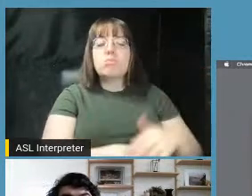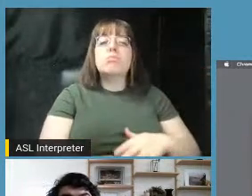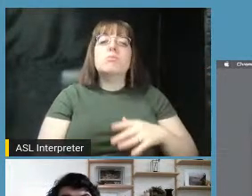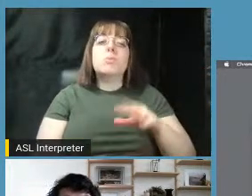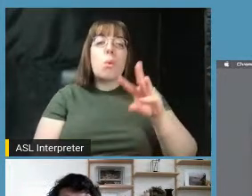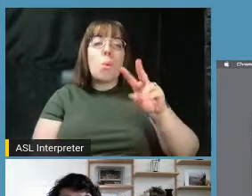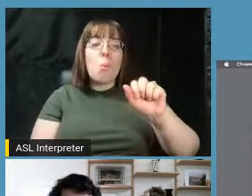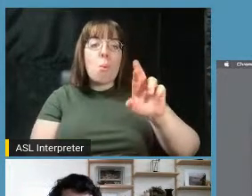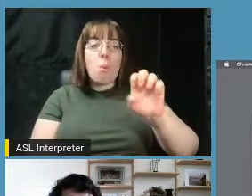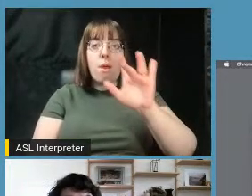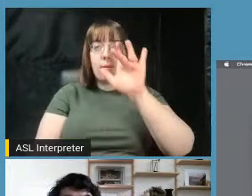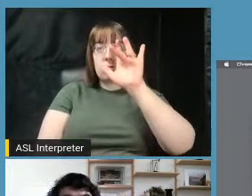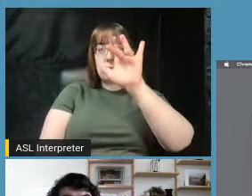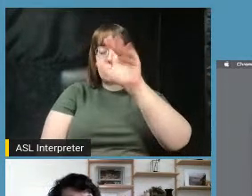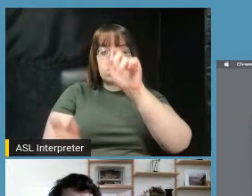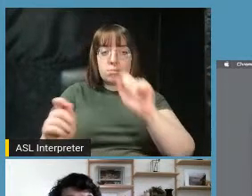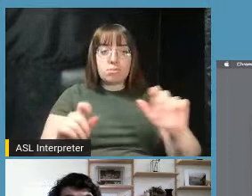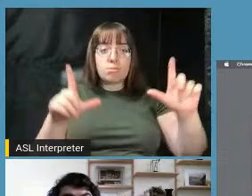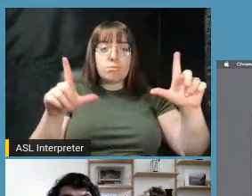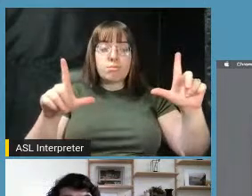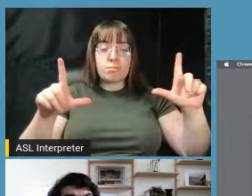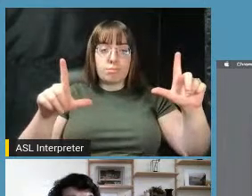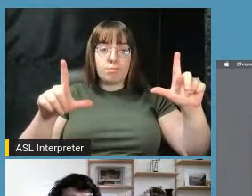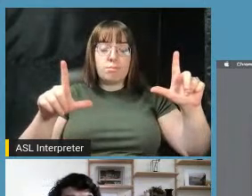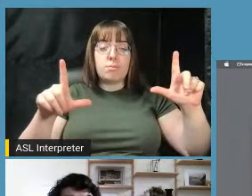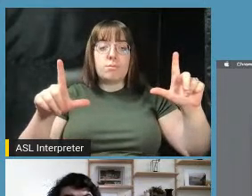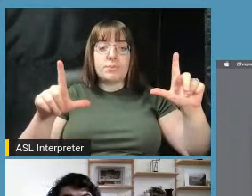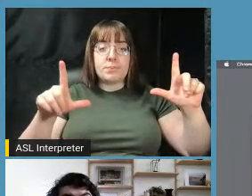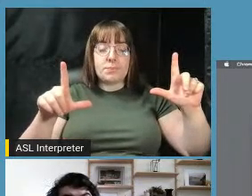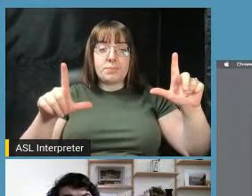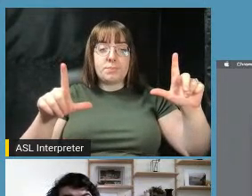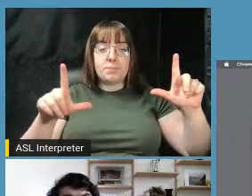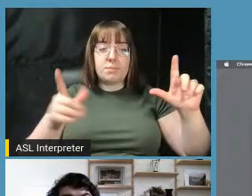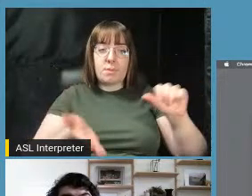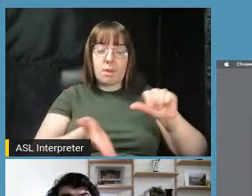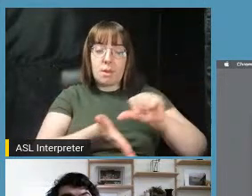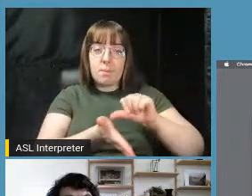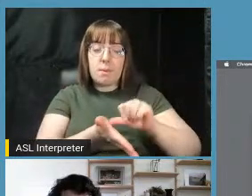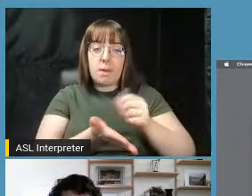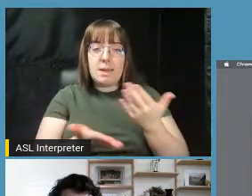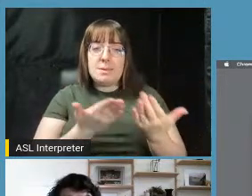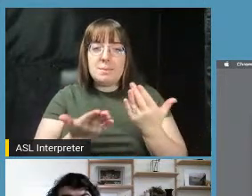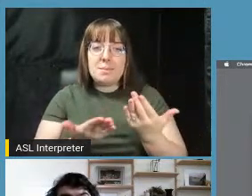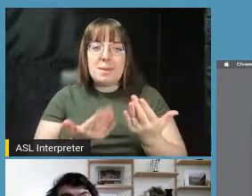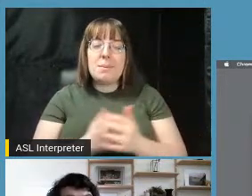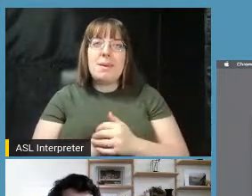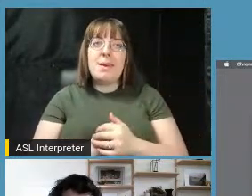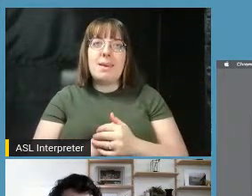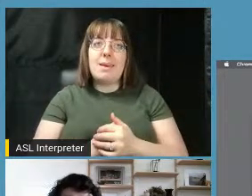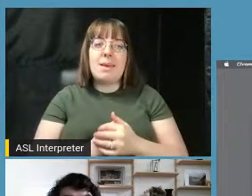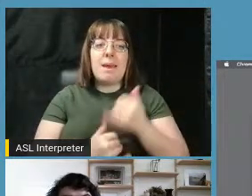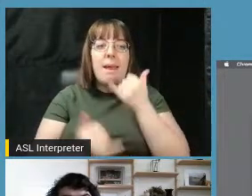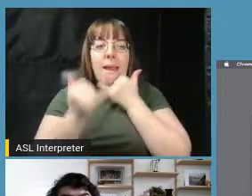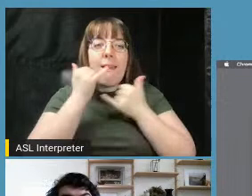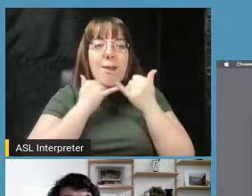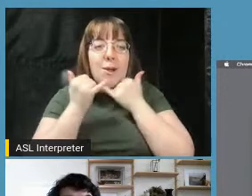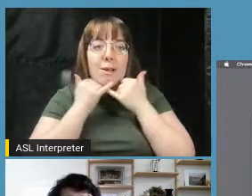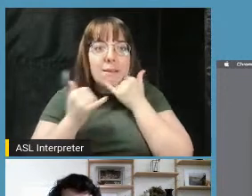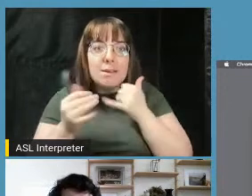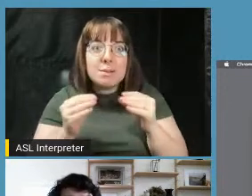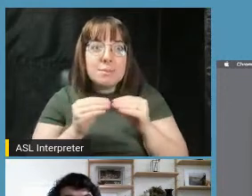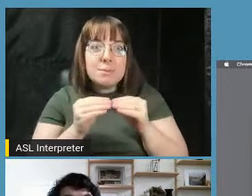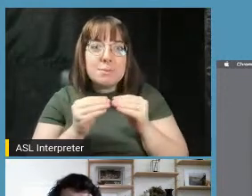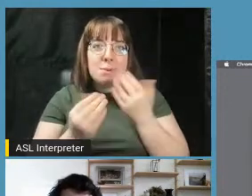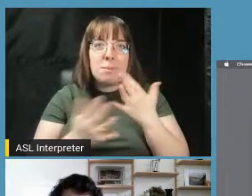Wave, we're going to see on this page, I could have probably chosen a more error-prone website, but there are